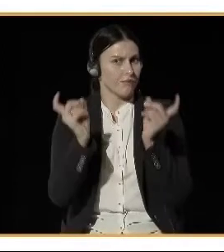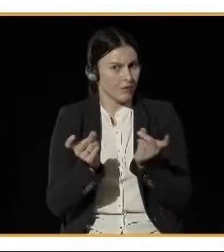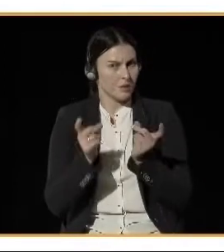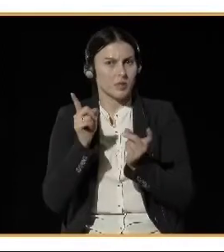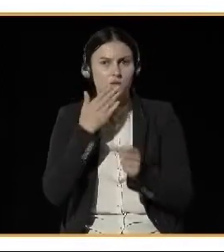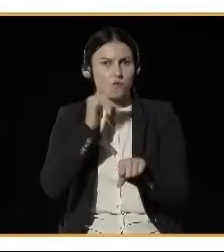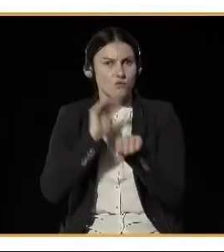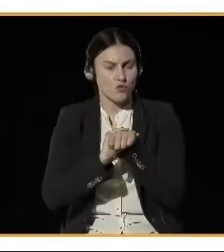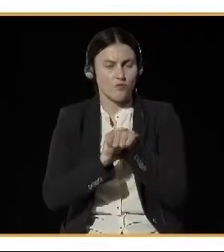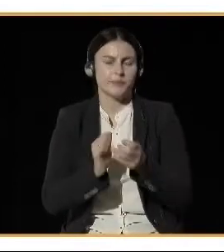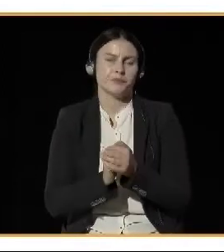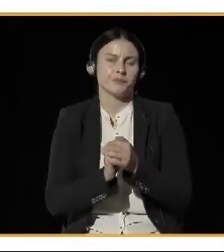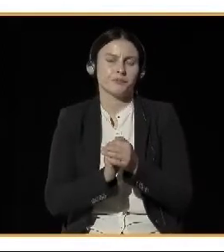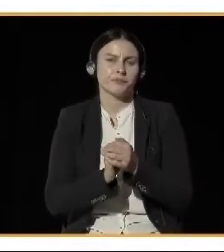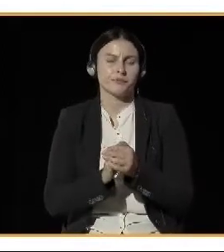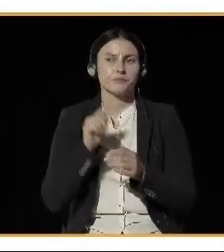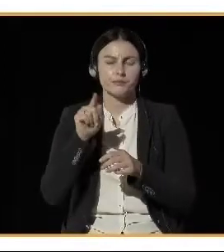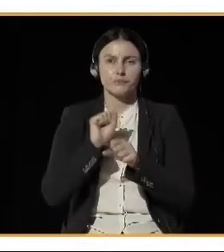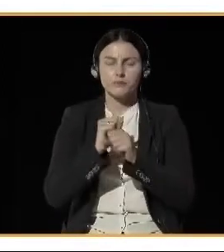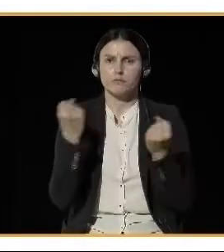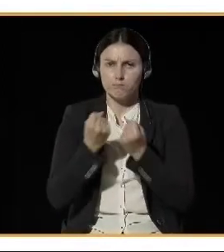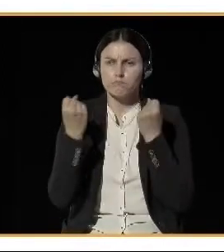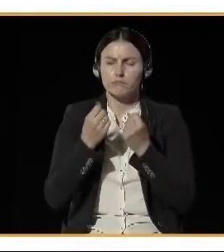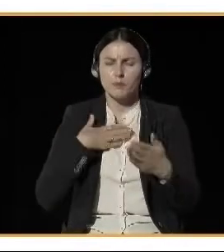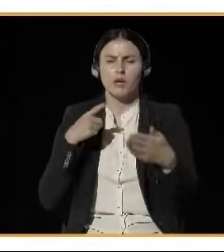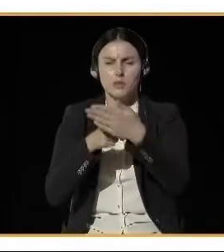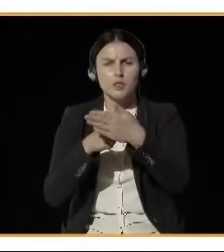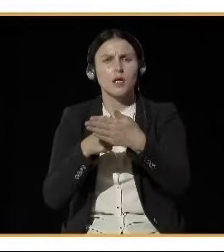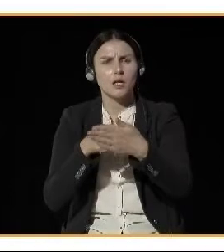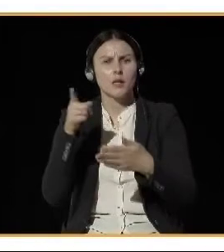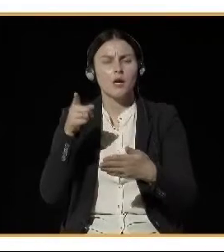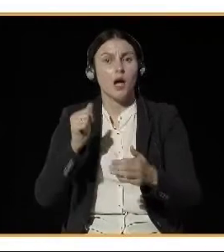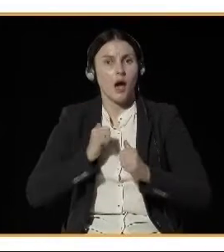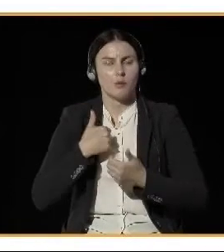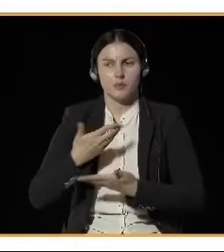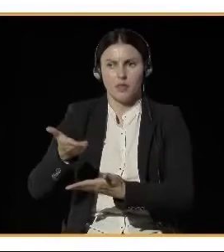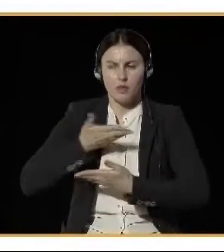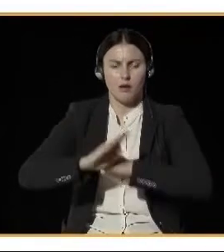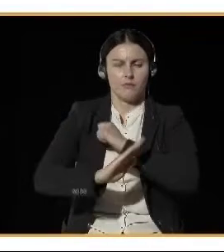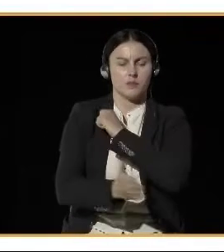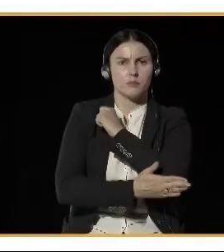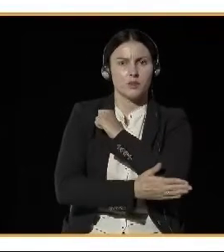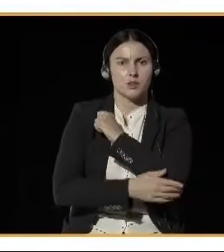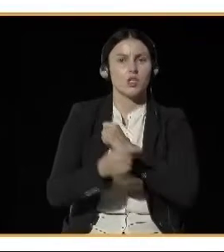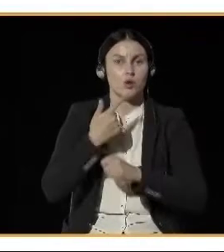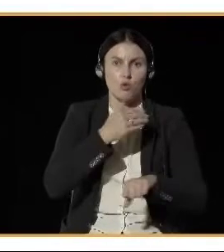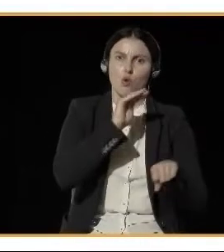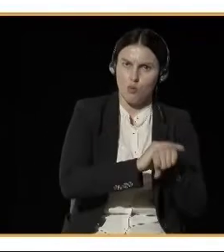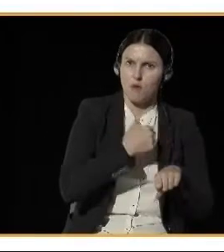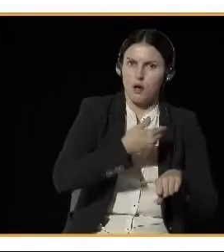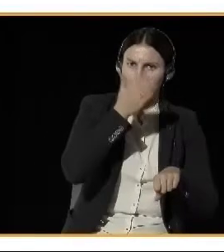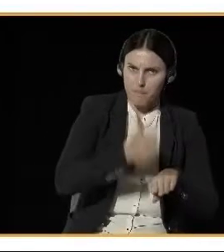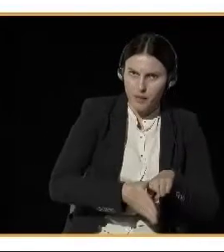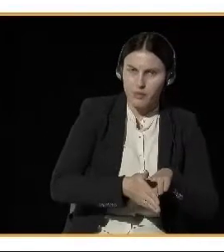in exchange for support. So they declare that they will do something, but they will